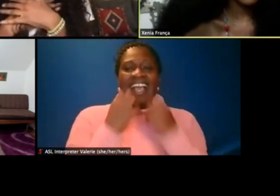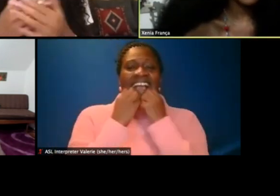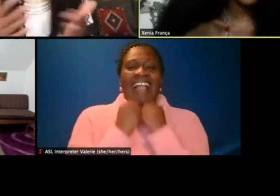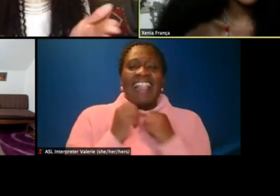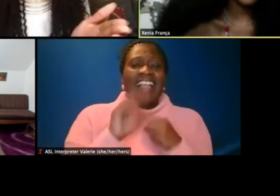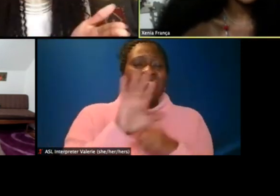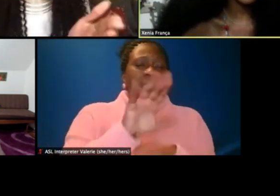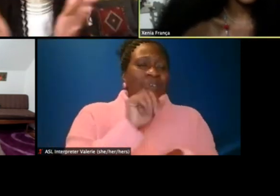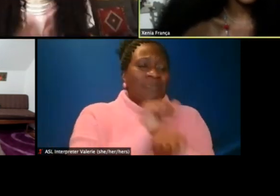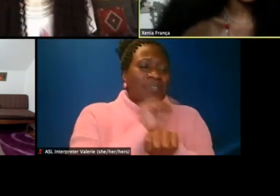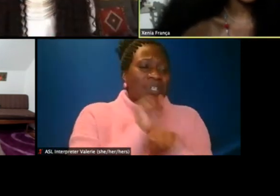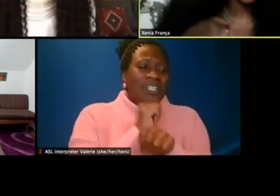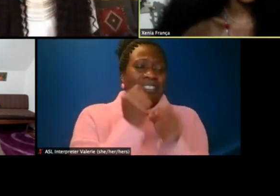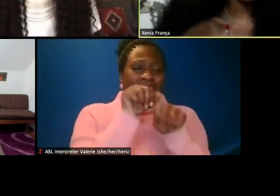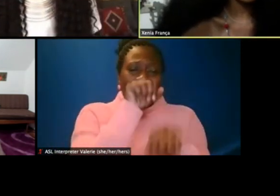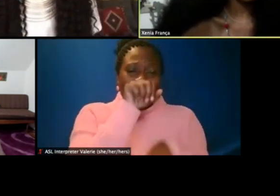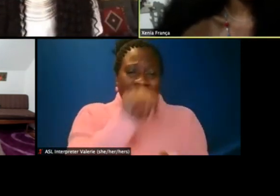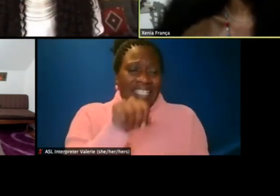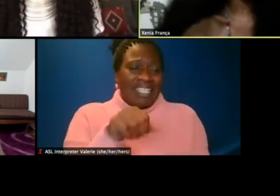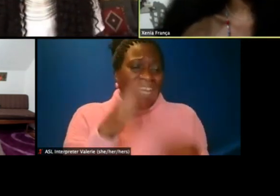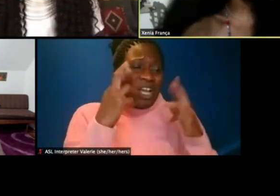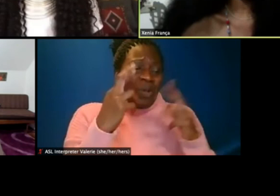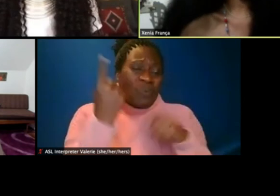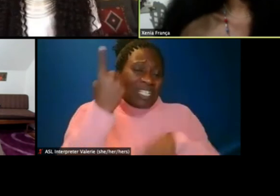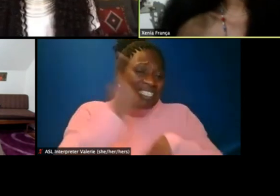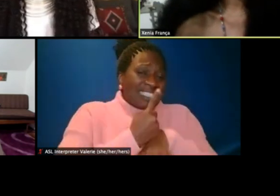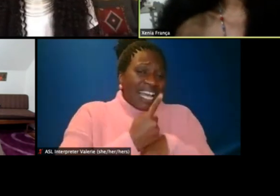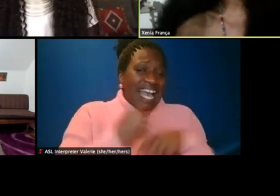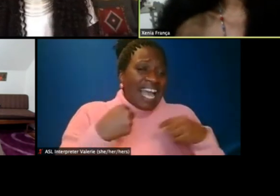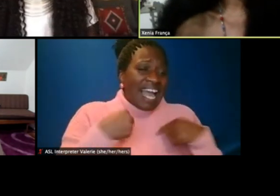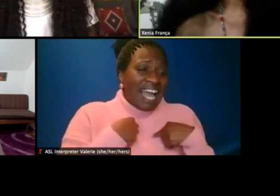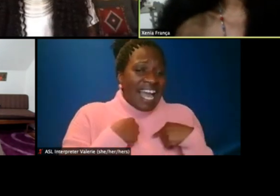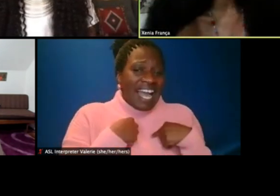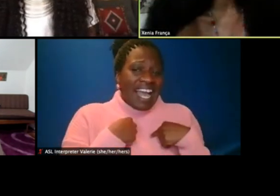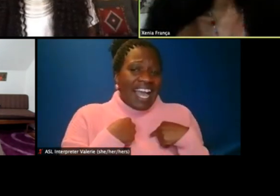your work, and I hope one day